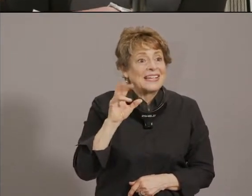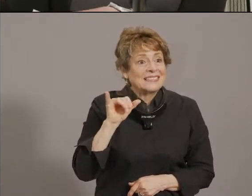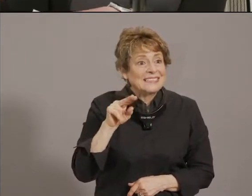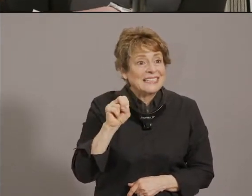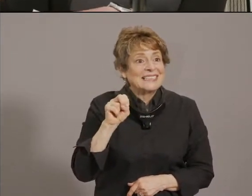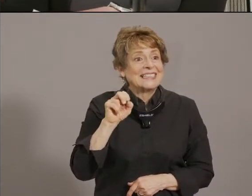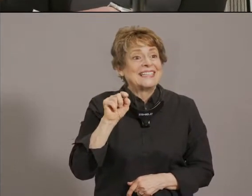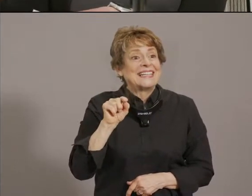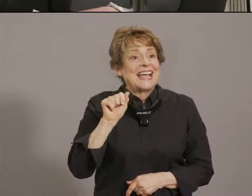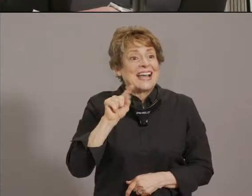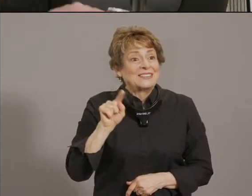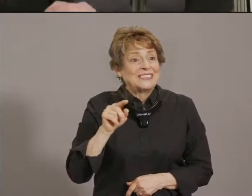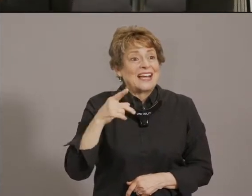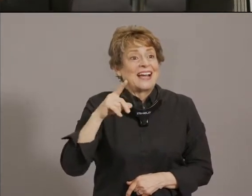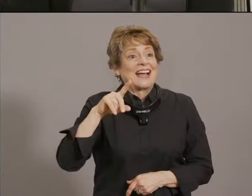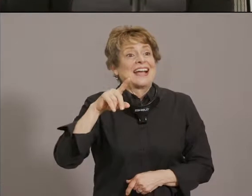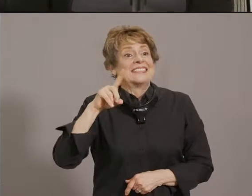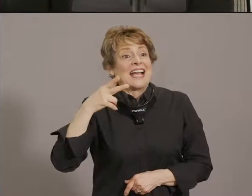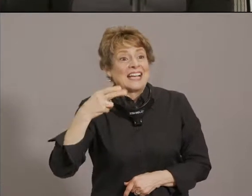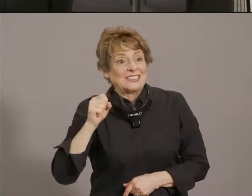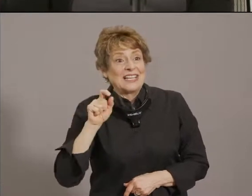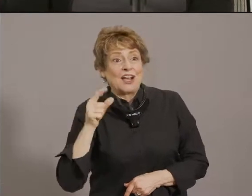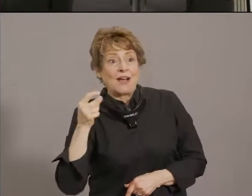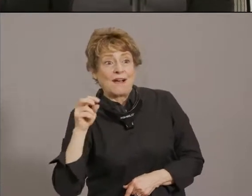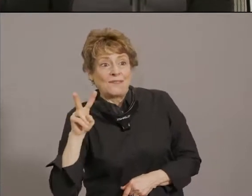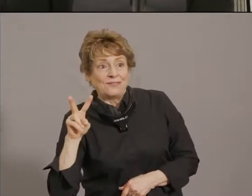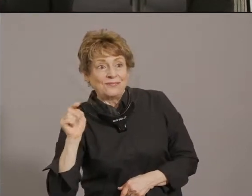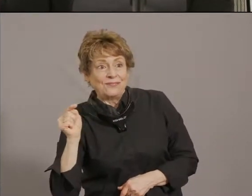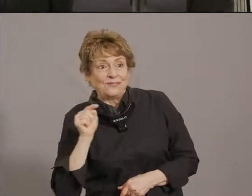call our helpline at